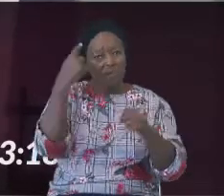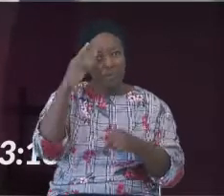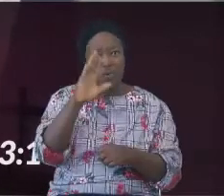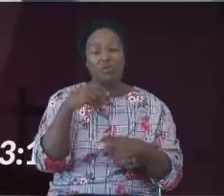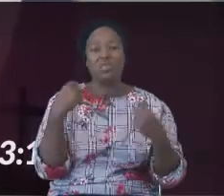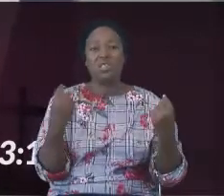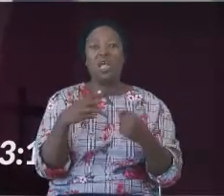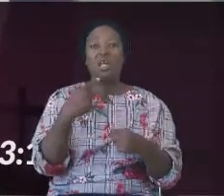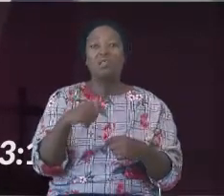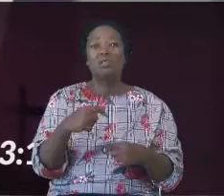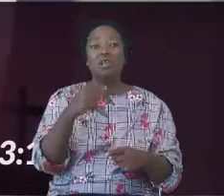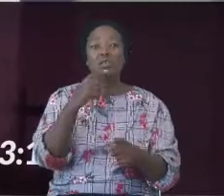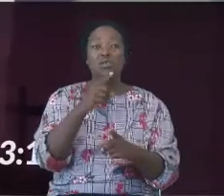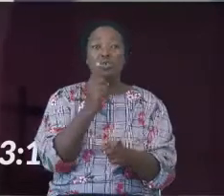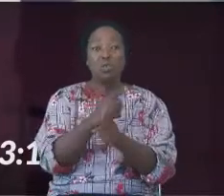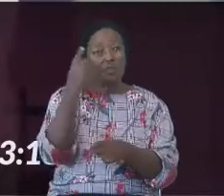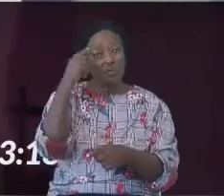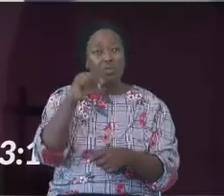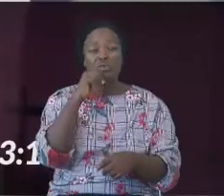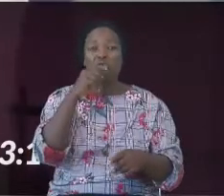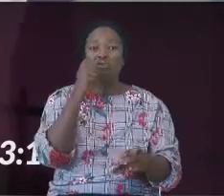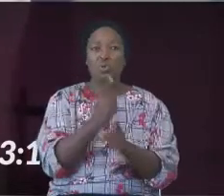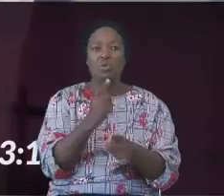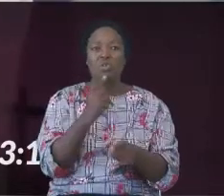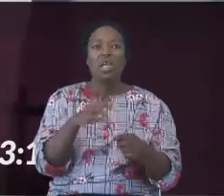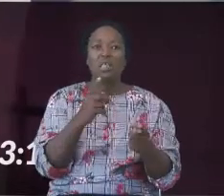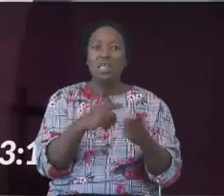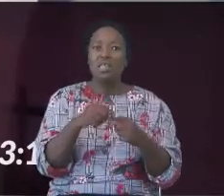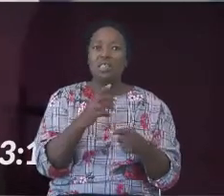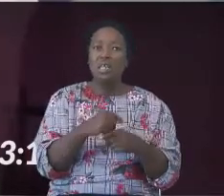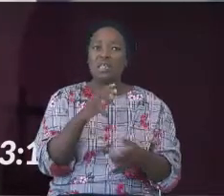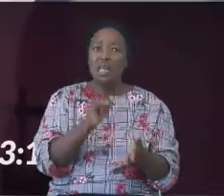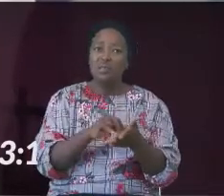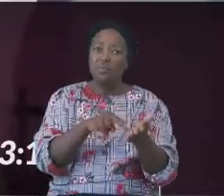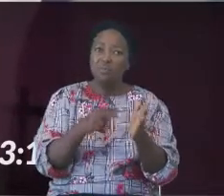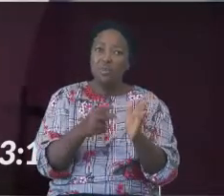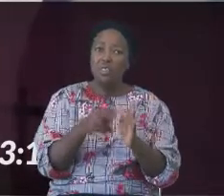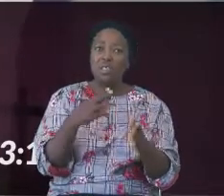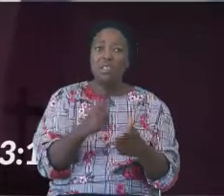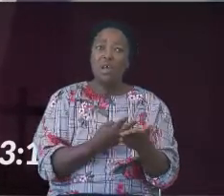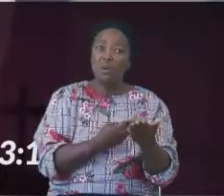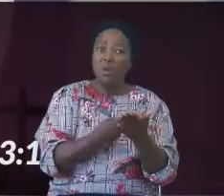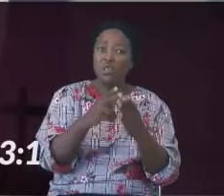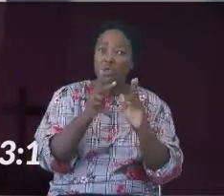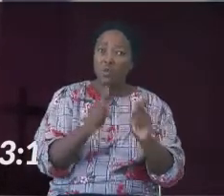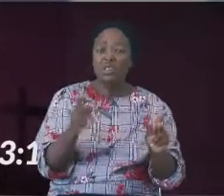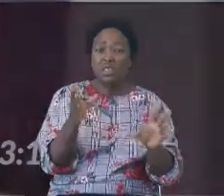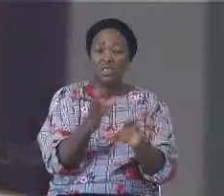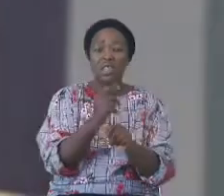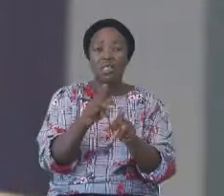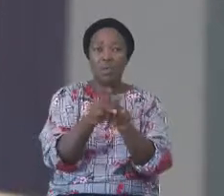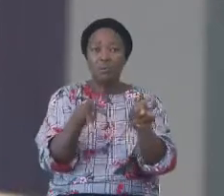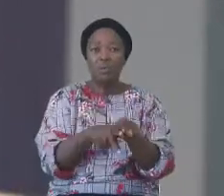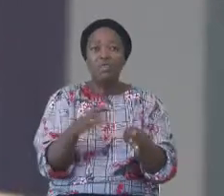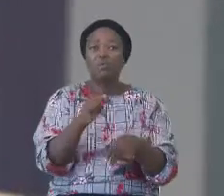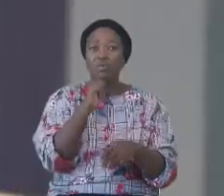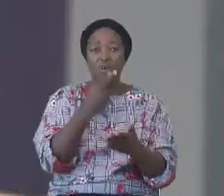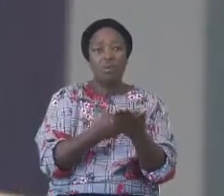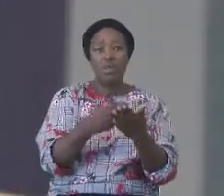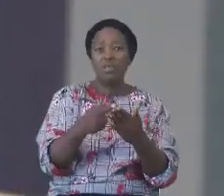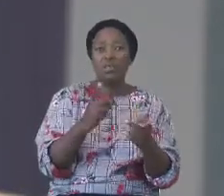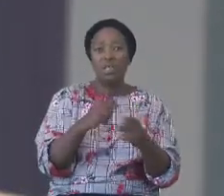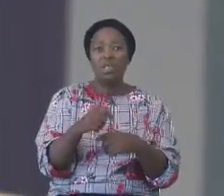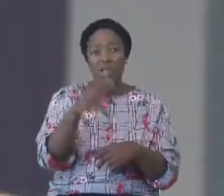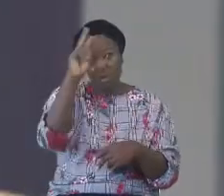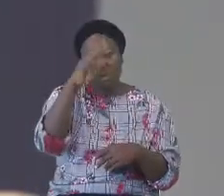sins. He had no sin. He suffered for your sin. The just for the unjust. That is the just taking